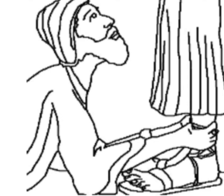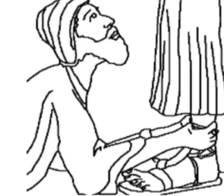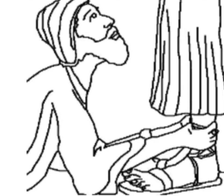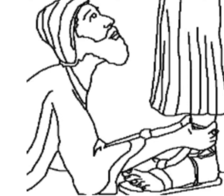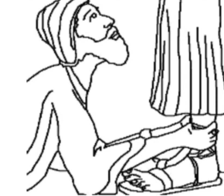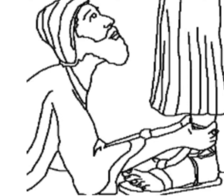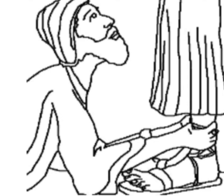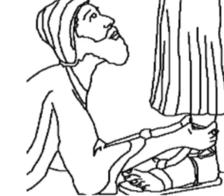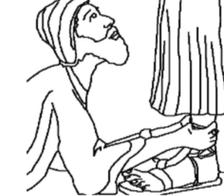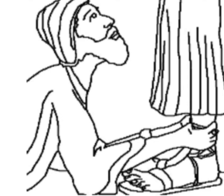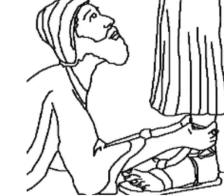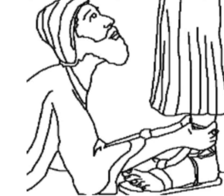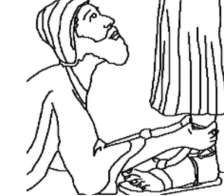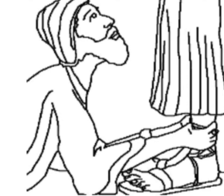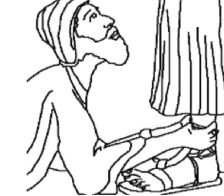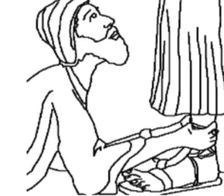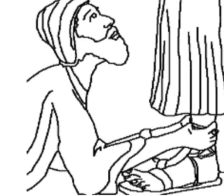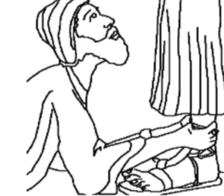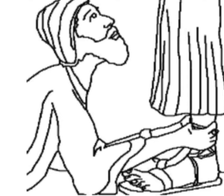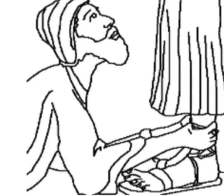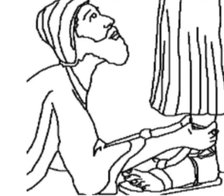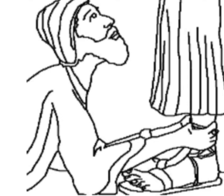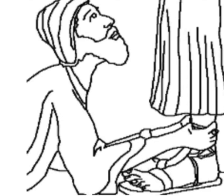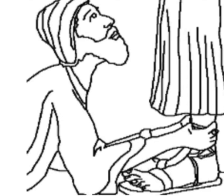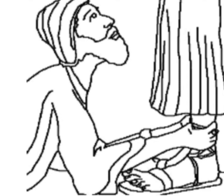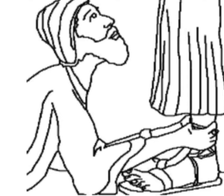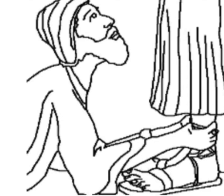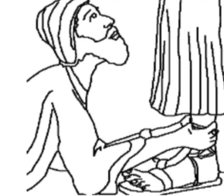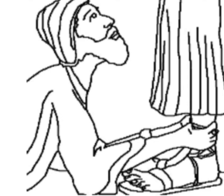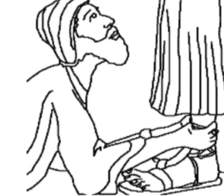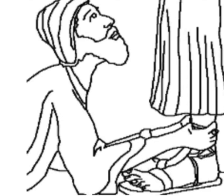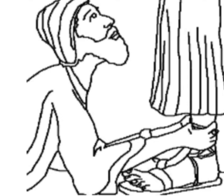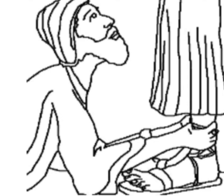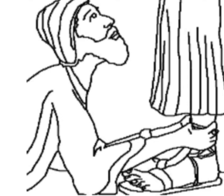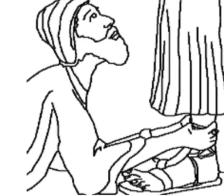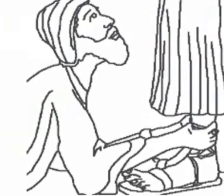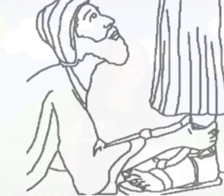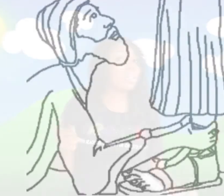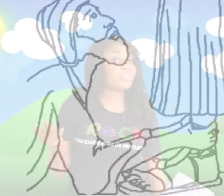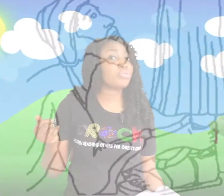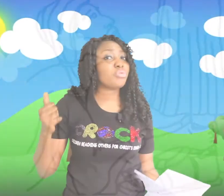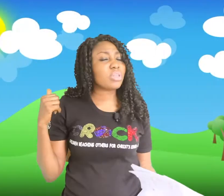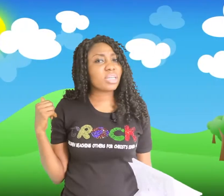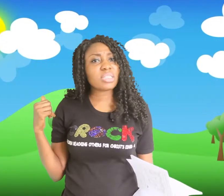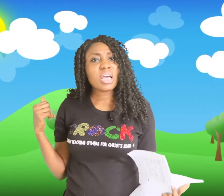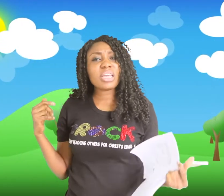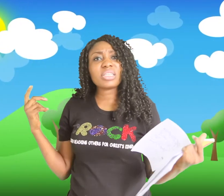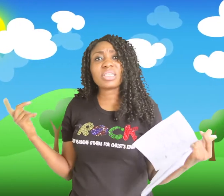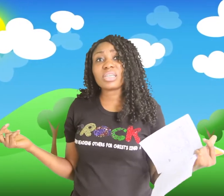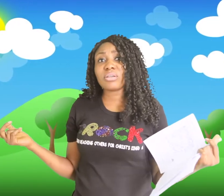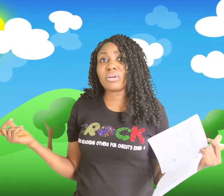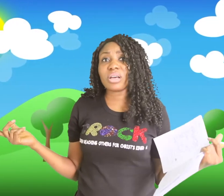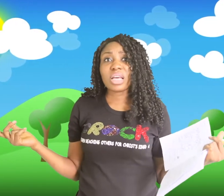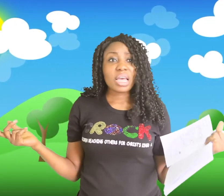Let me help you out. His name is Jairus. Jairus is one of the rulers in